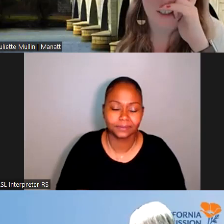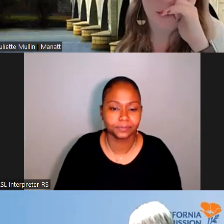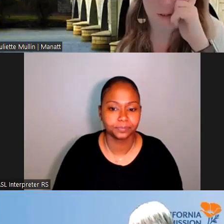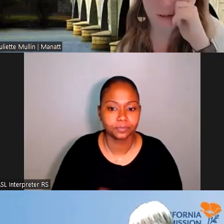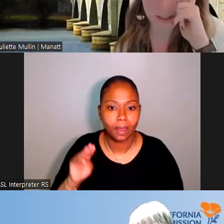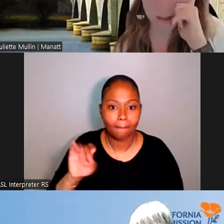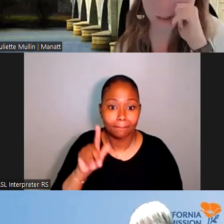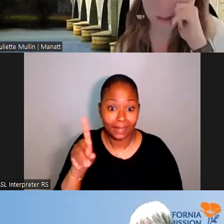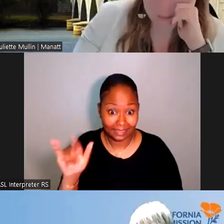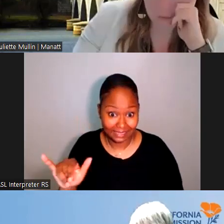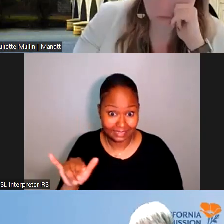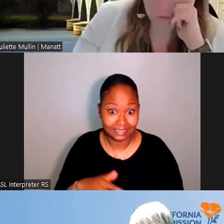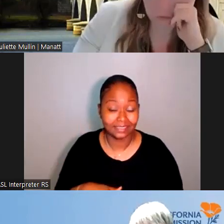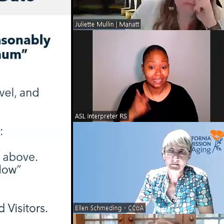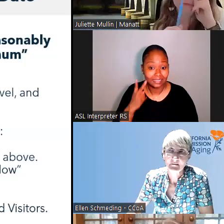Melody, I see you've raised your hand.